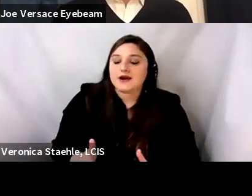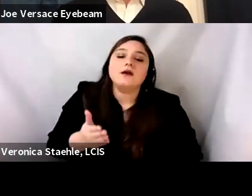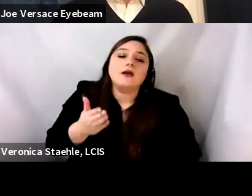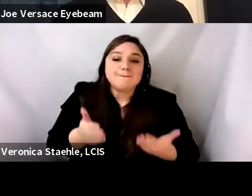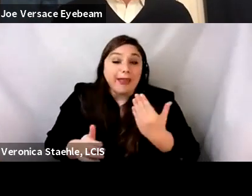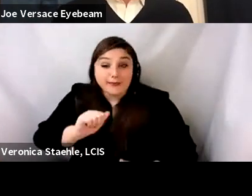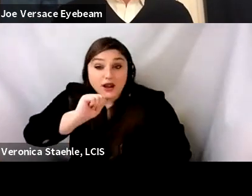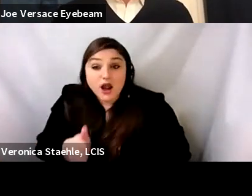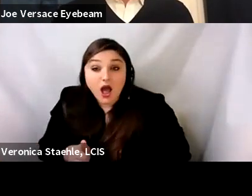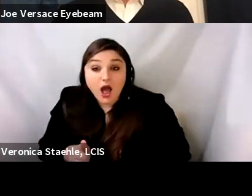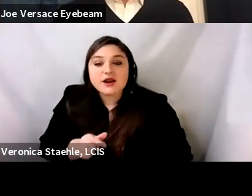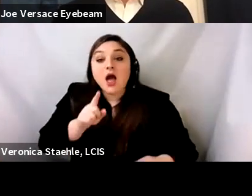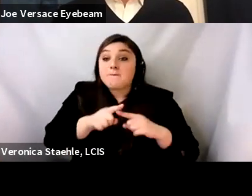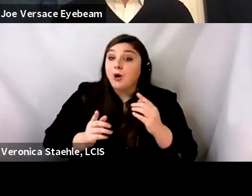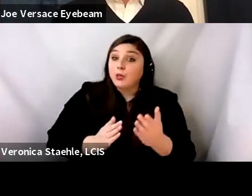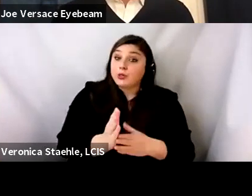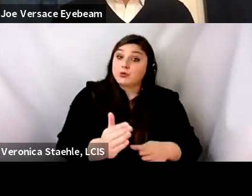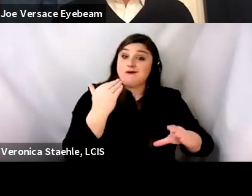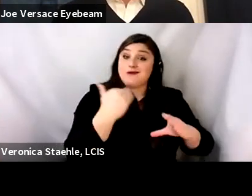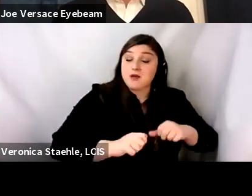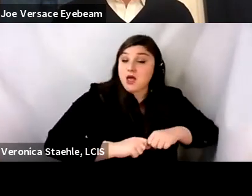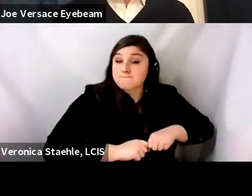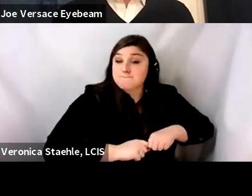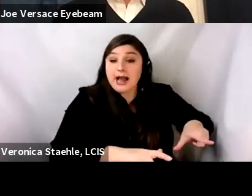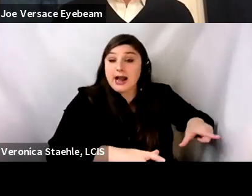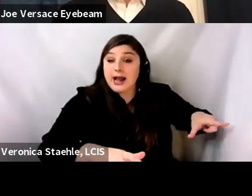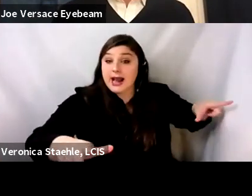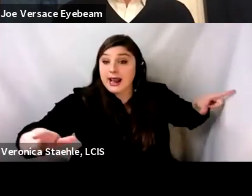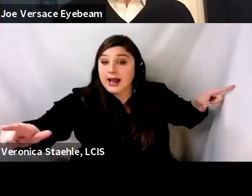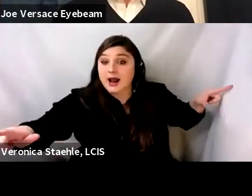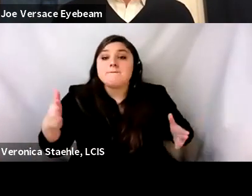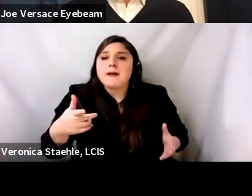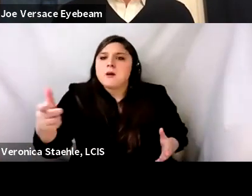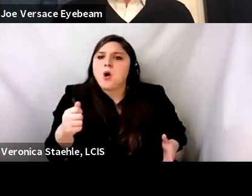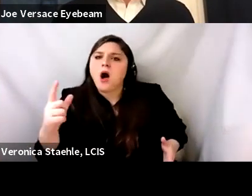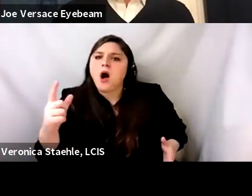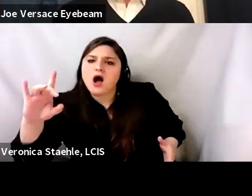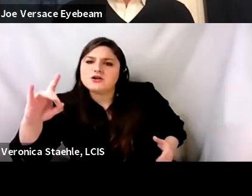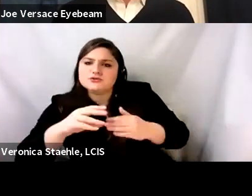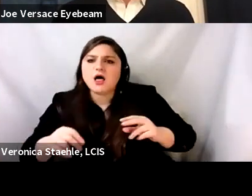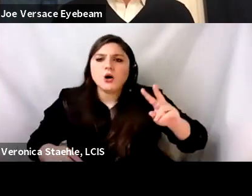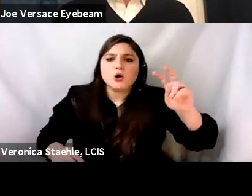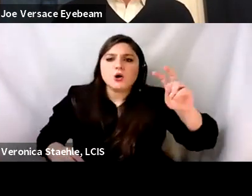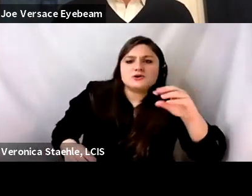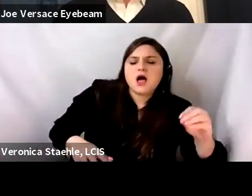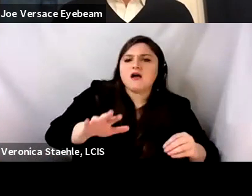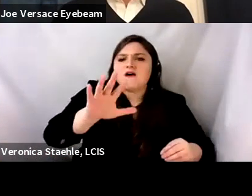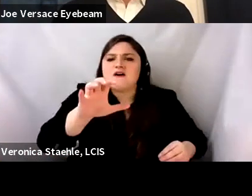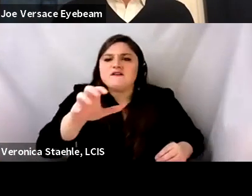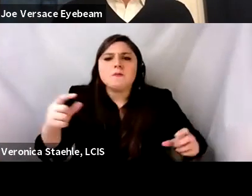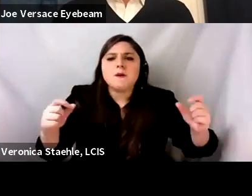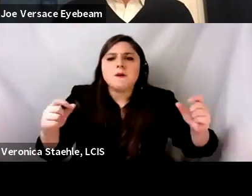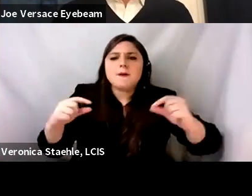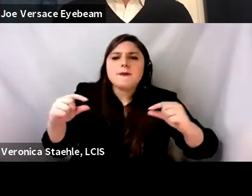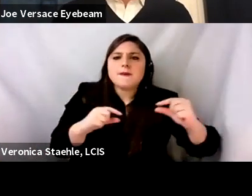$100, $200, $500, $1,000 to a really genuine pitch, you know? And I've sort of I've